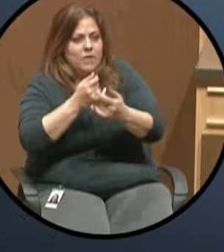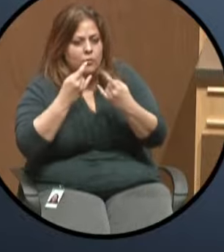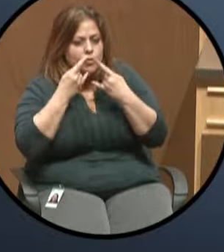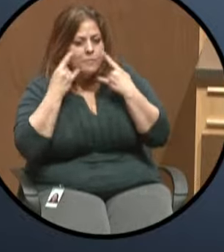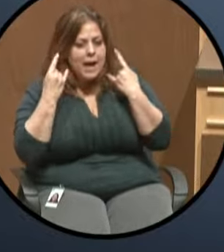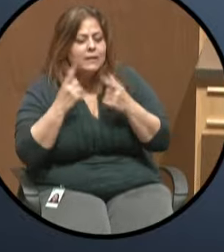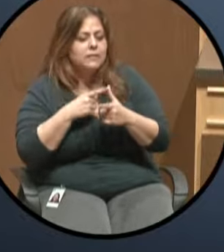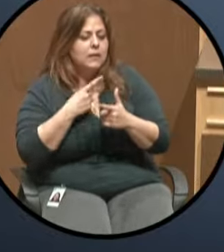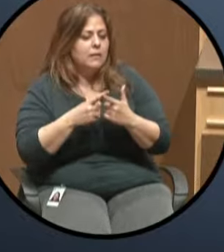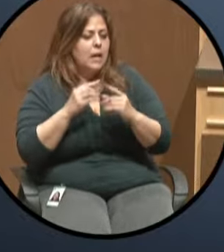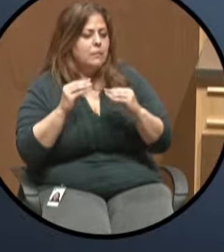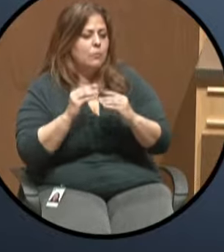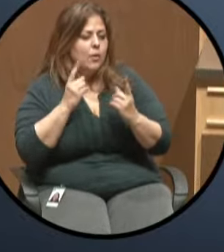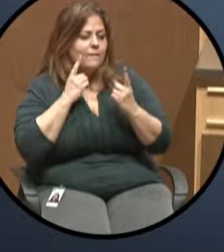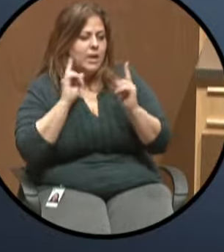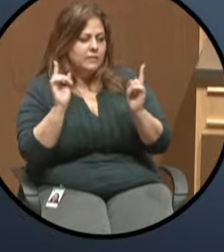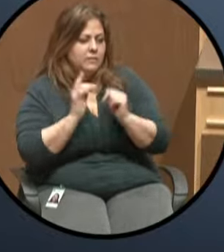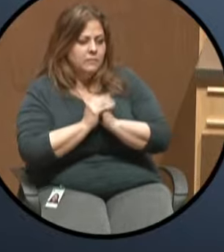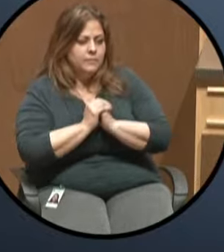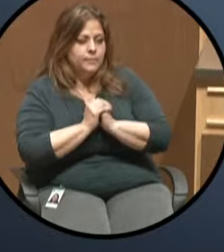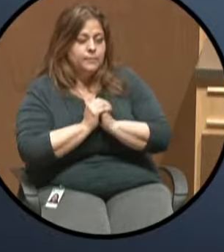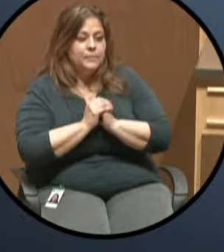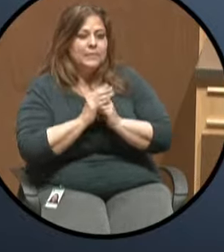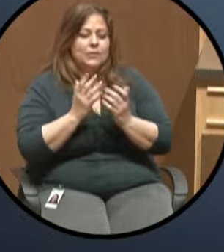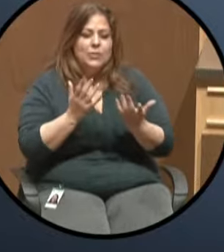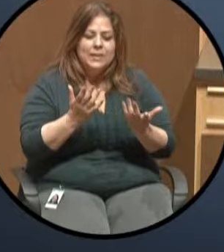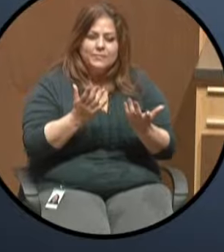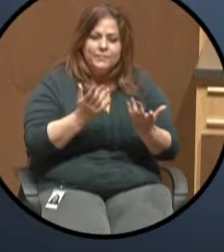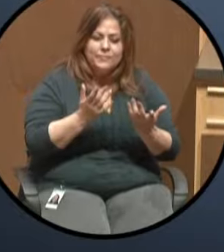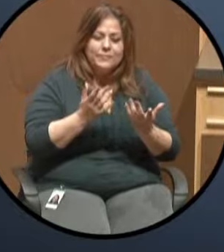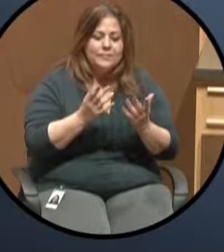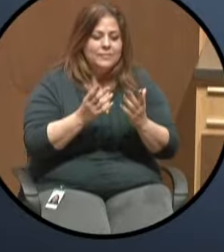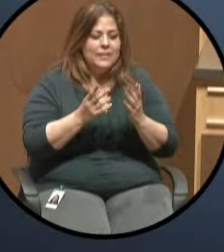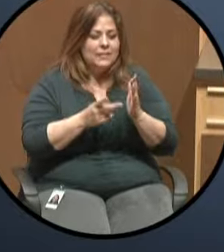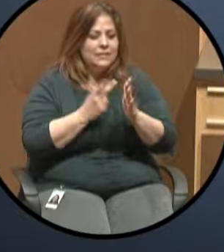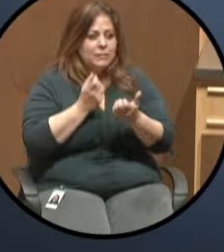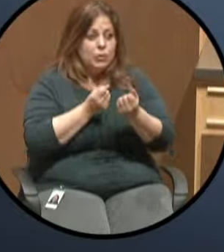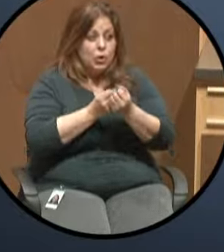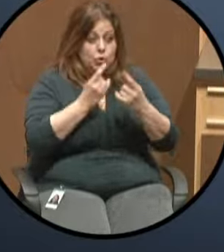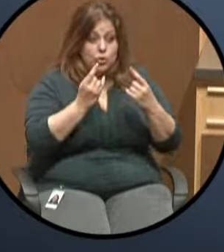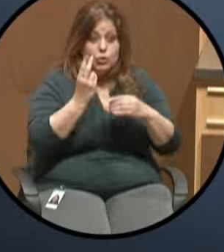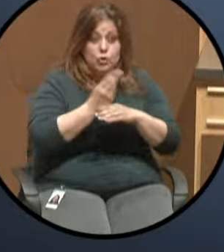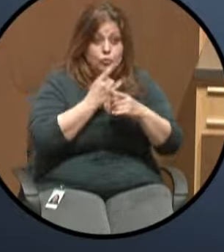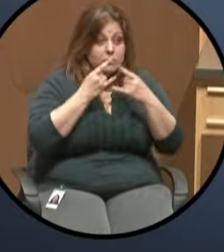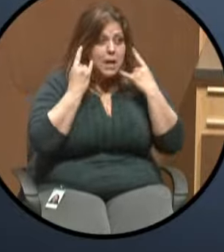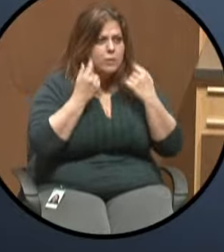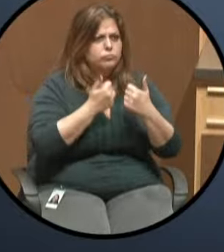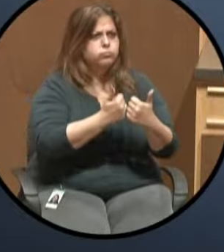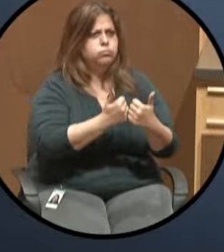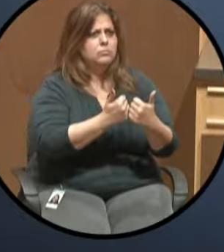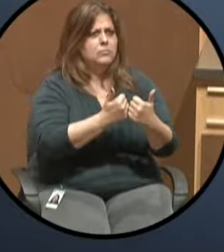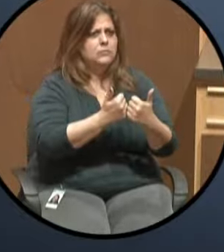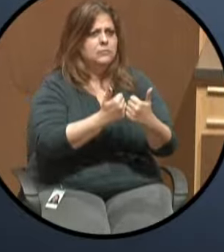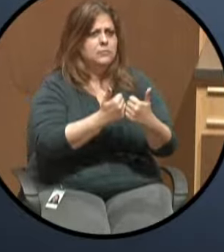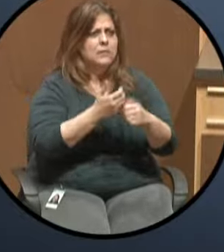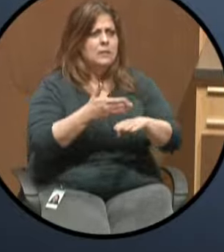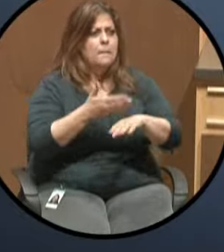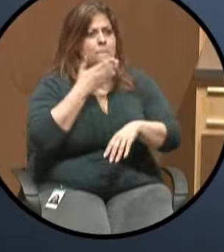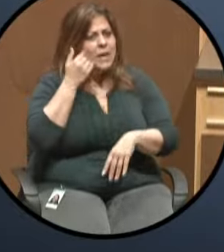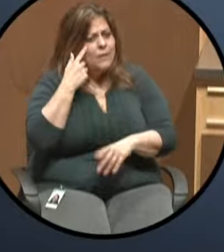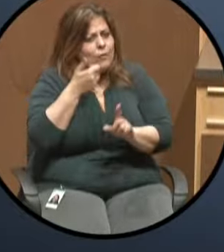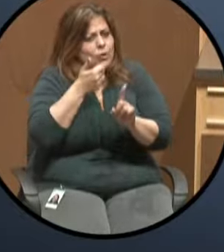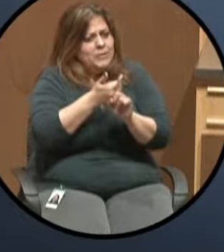comply with using masks. So it's like a double-edged sword. If you use masks, you're going to do well or better